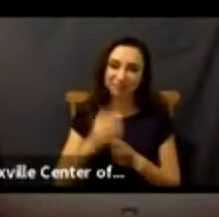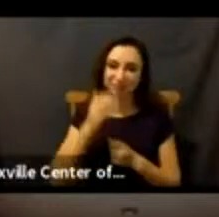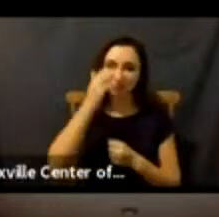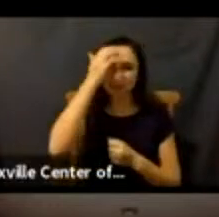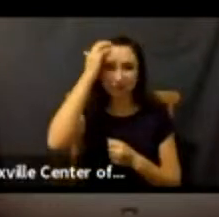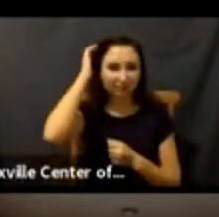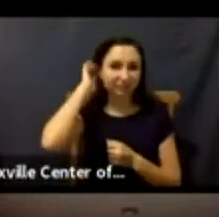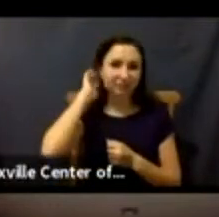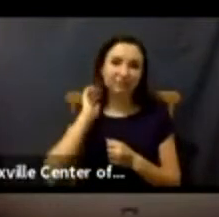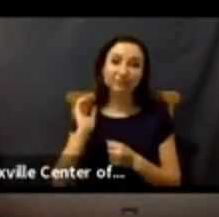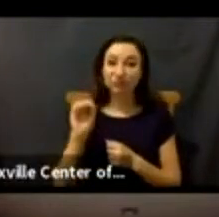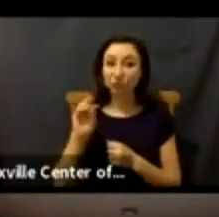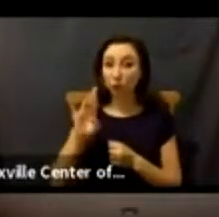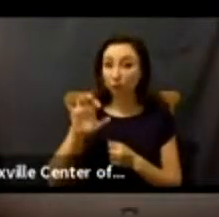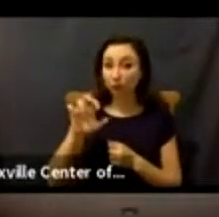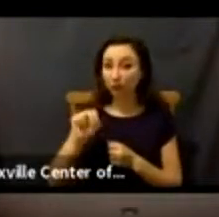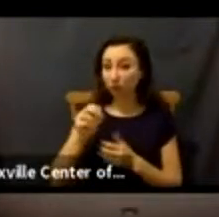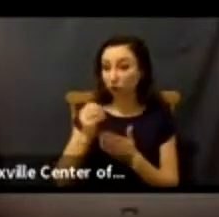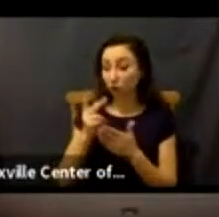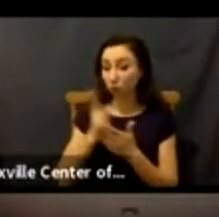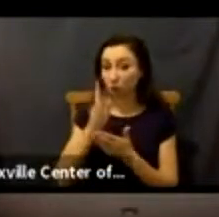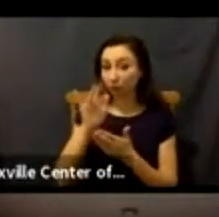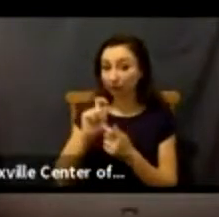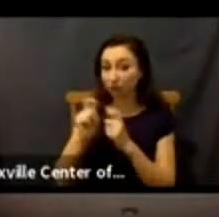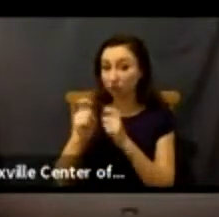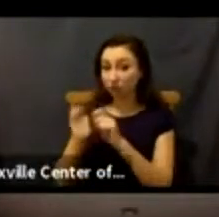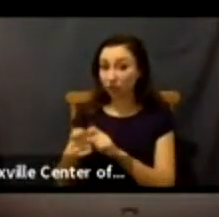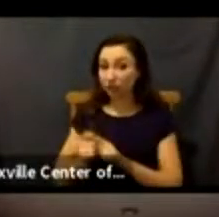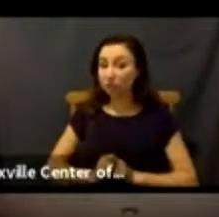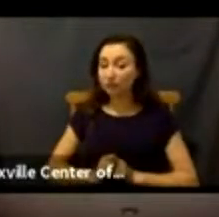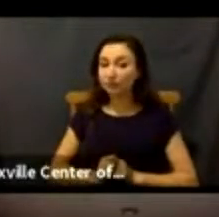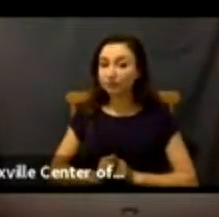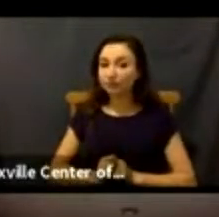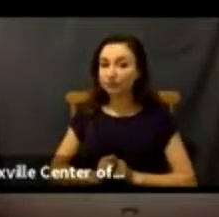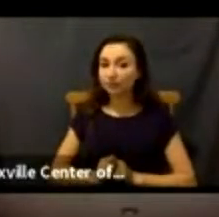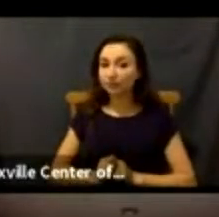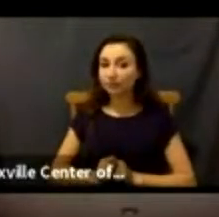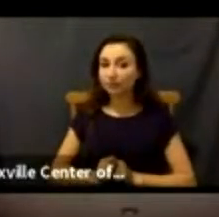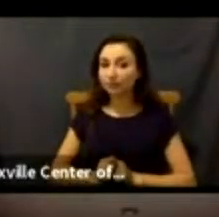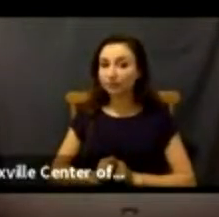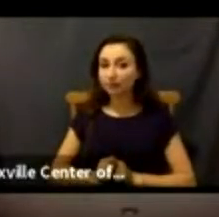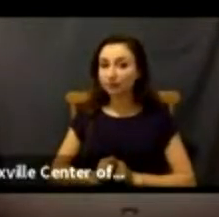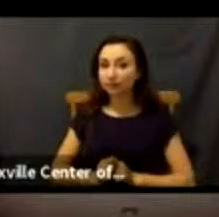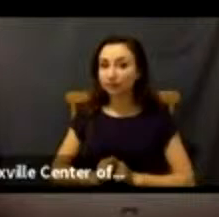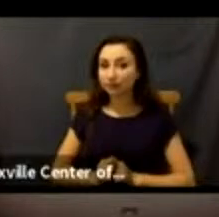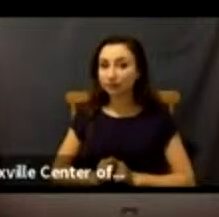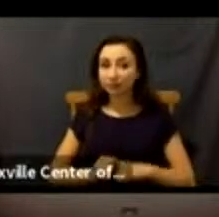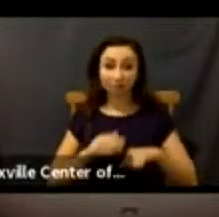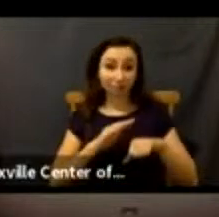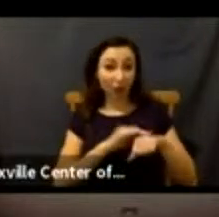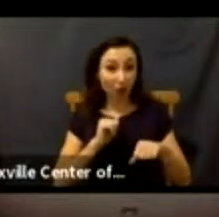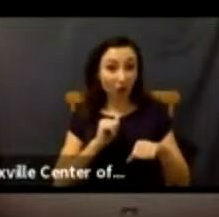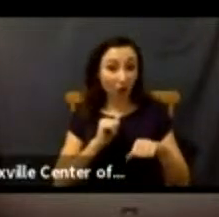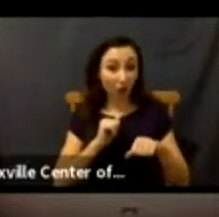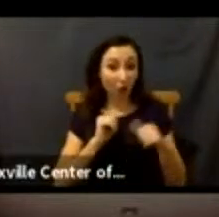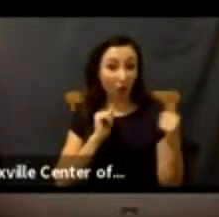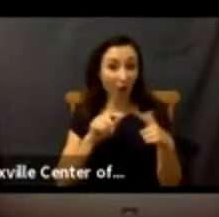So do you approve of that change, sir? Of being on call all the time? Not really.